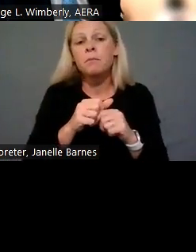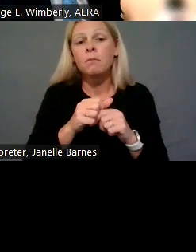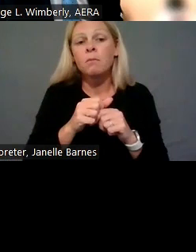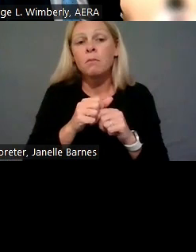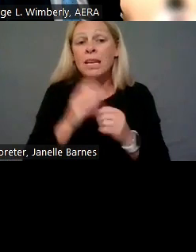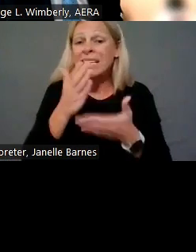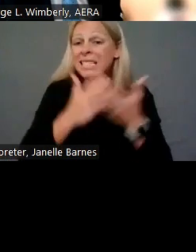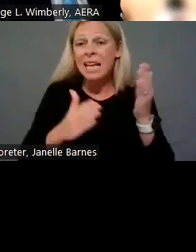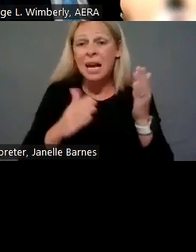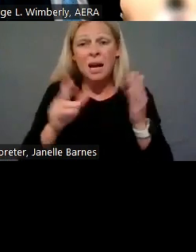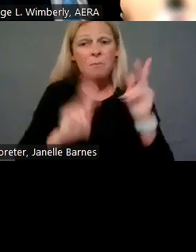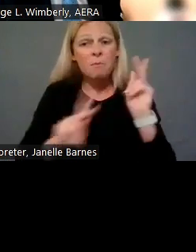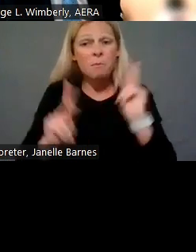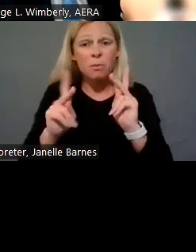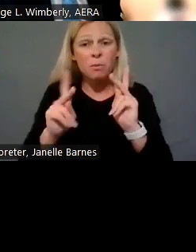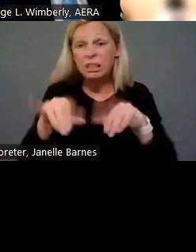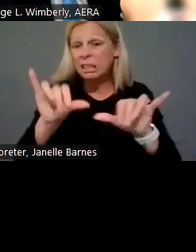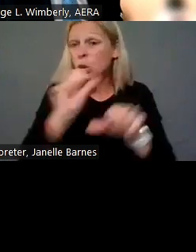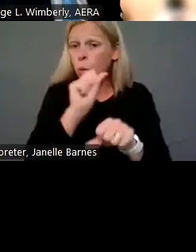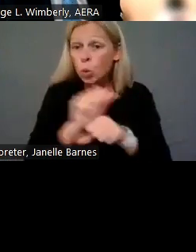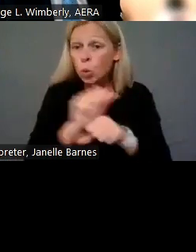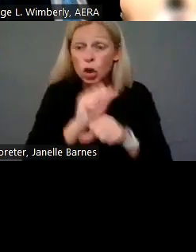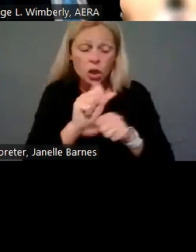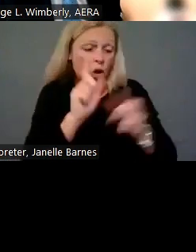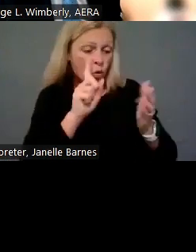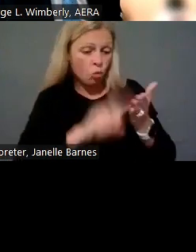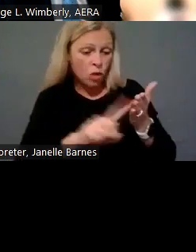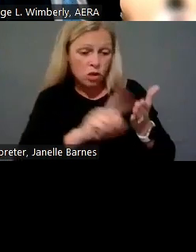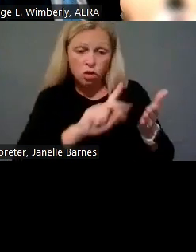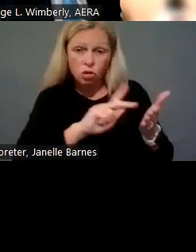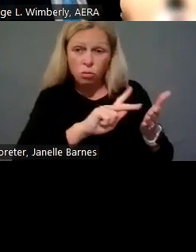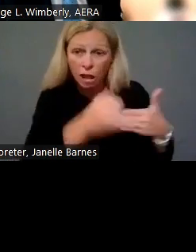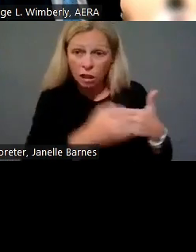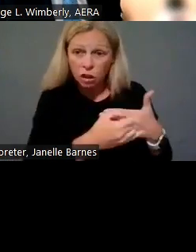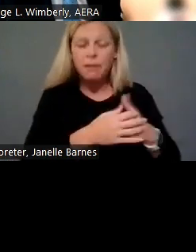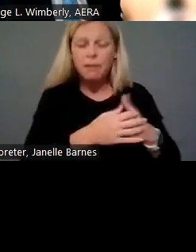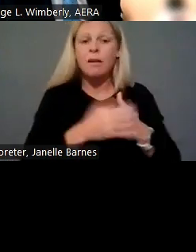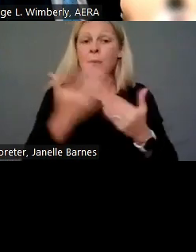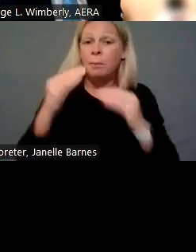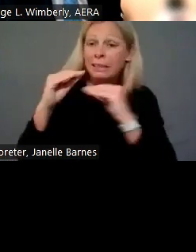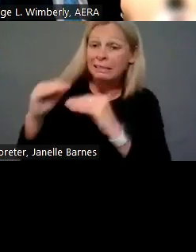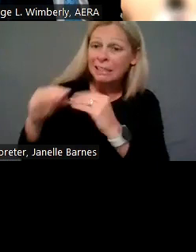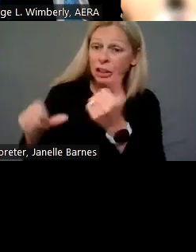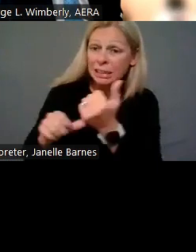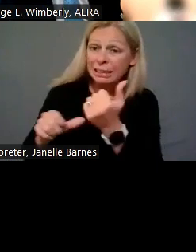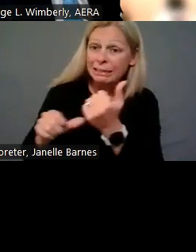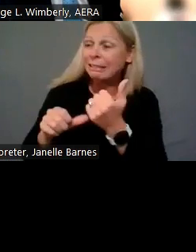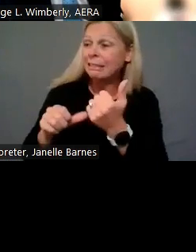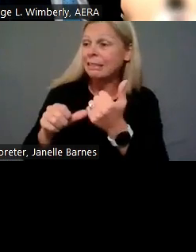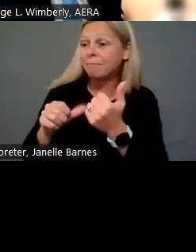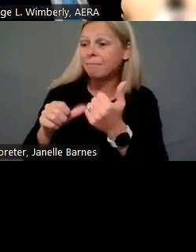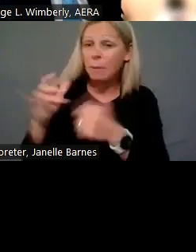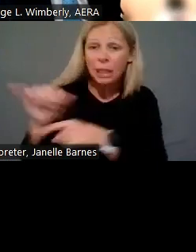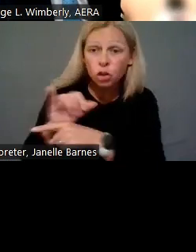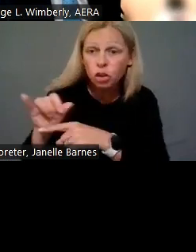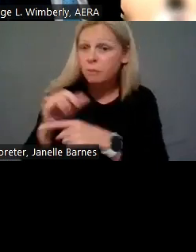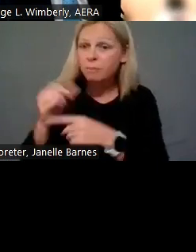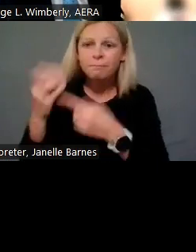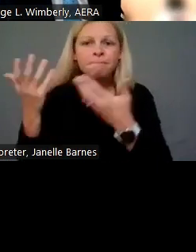are sometimes working still on a research project and having small, say, teaching assistantships and